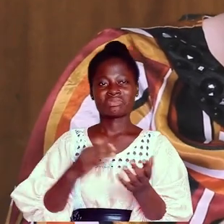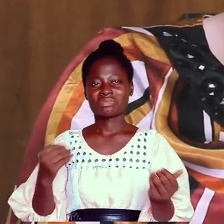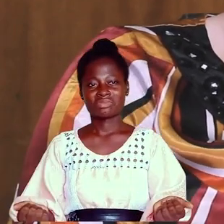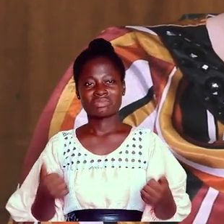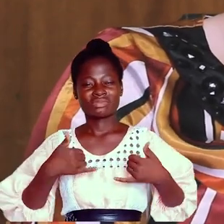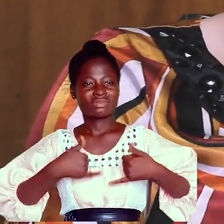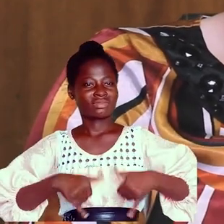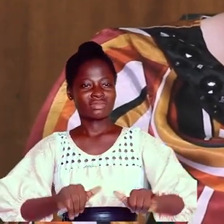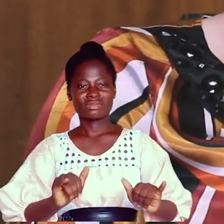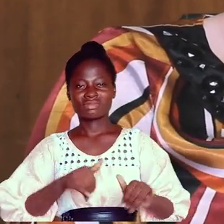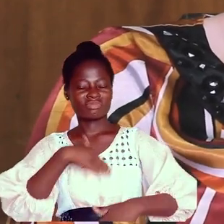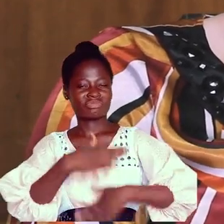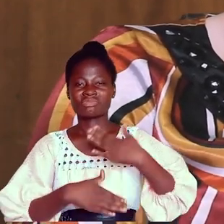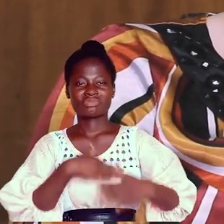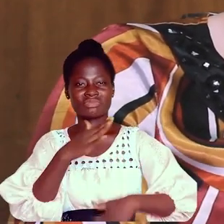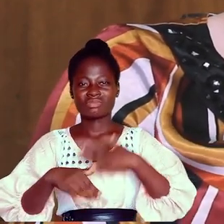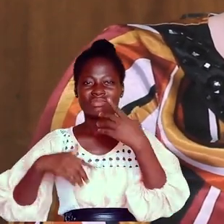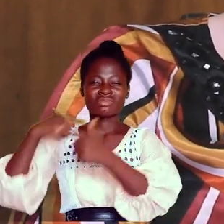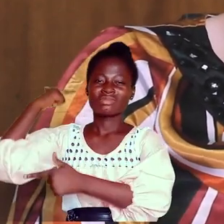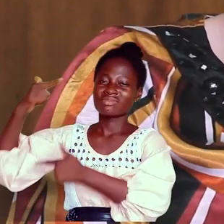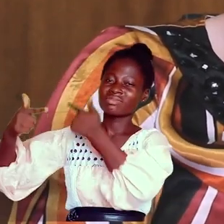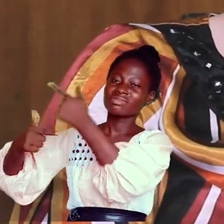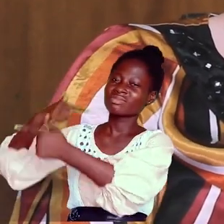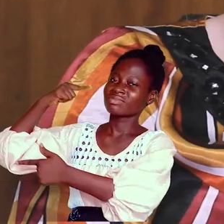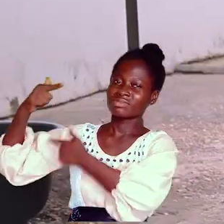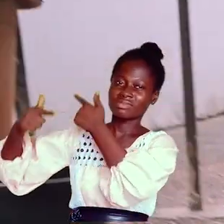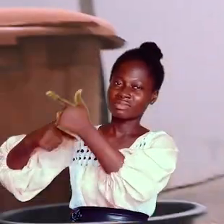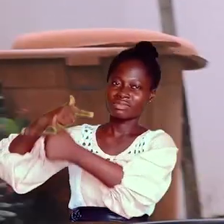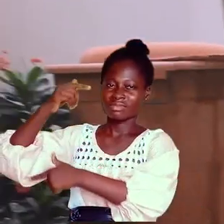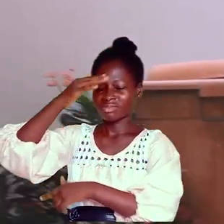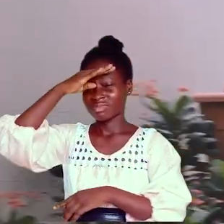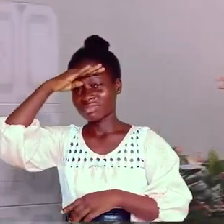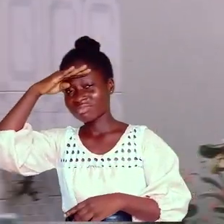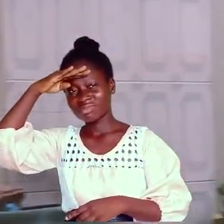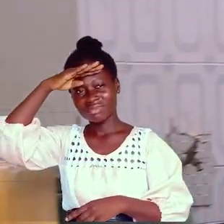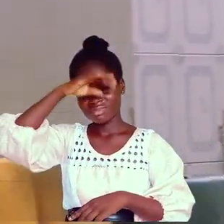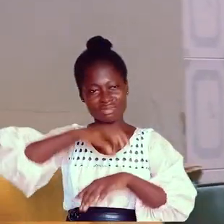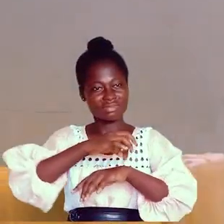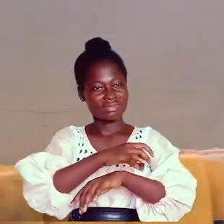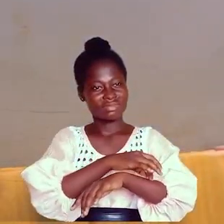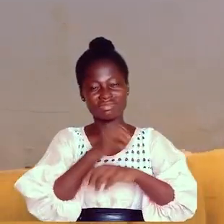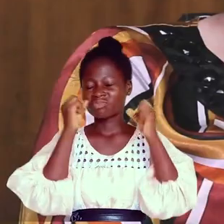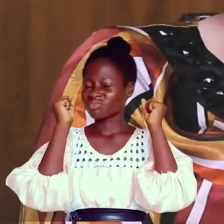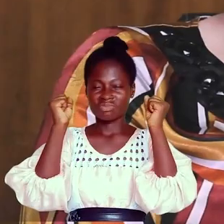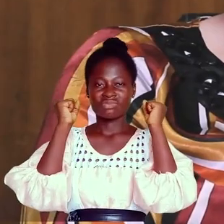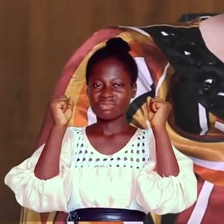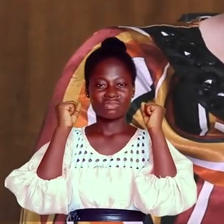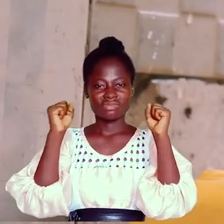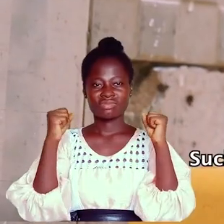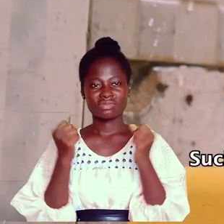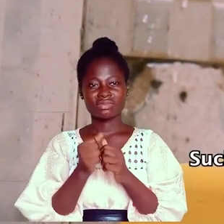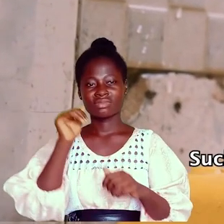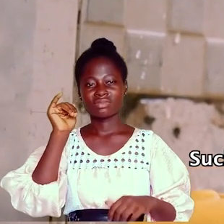primitive beliefs will still be carried on from generation to generation, whereas albinism is science. It's very